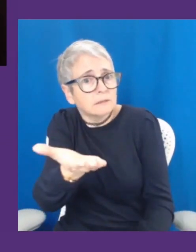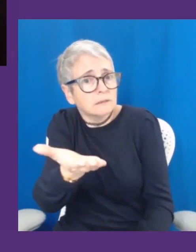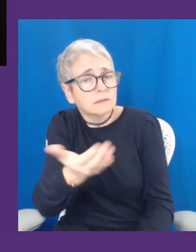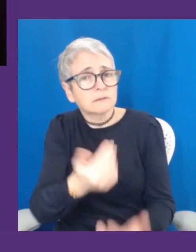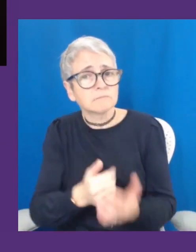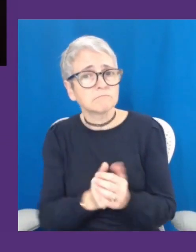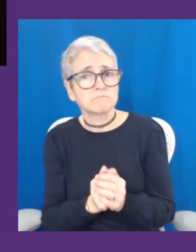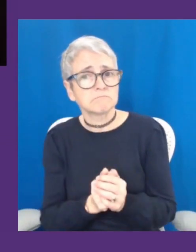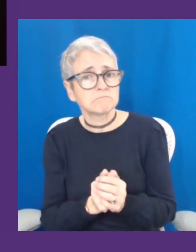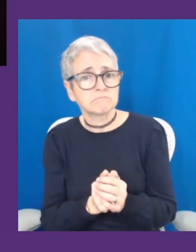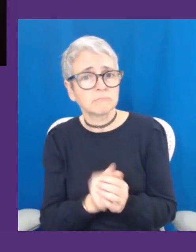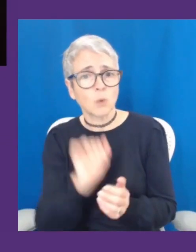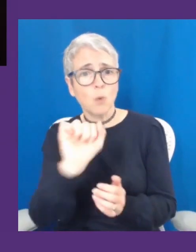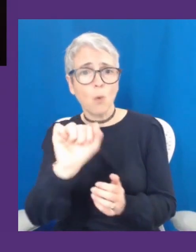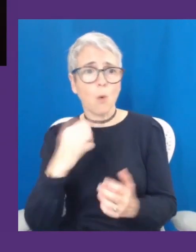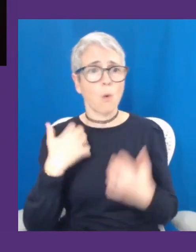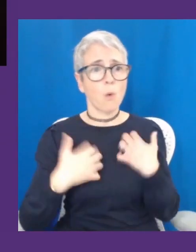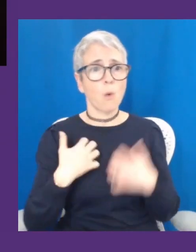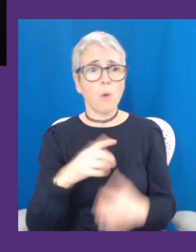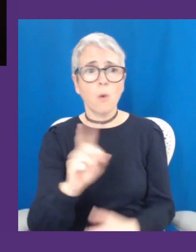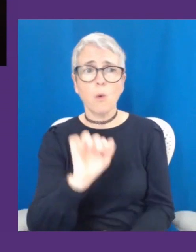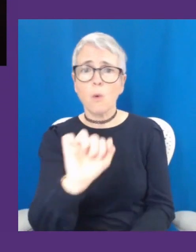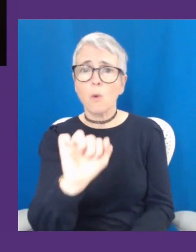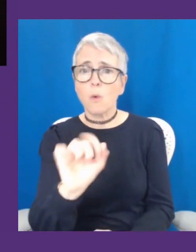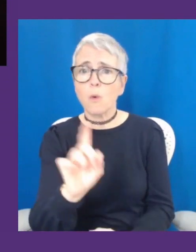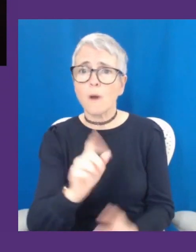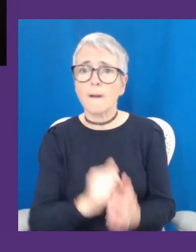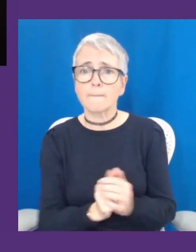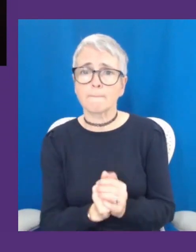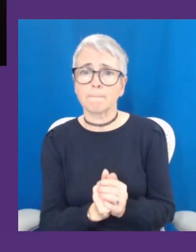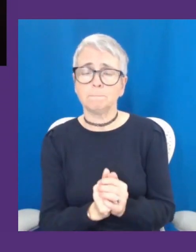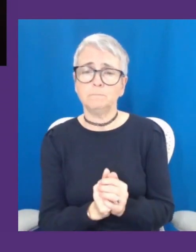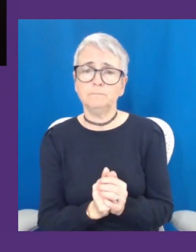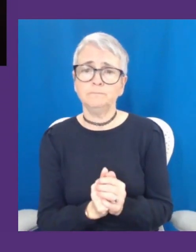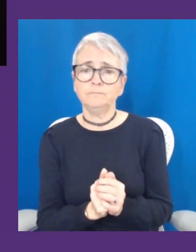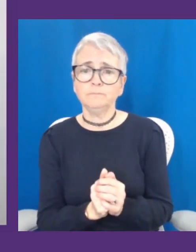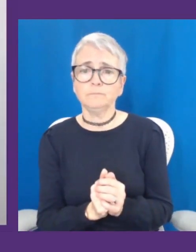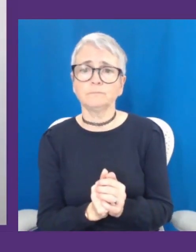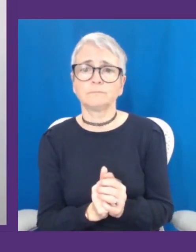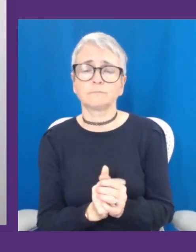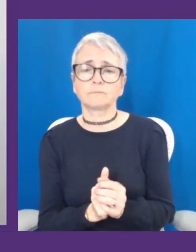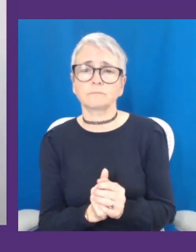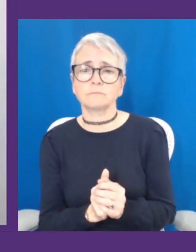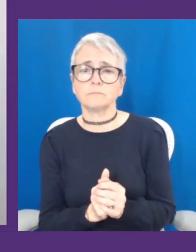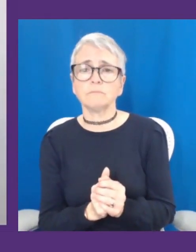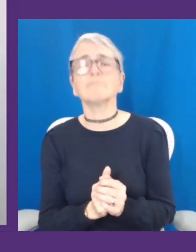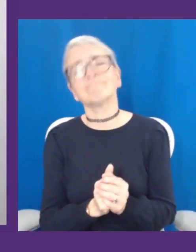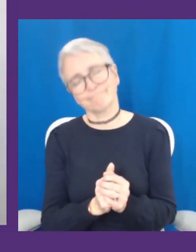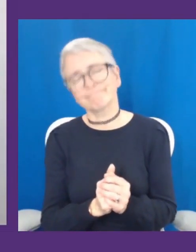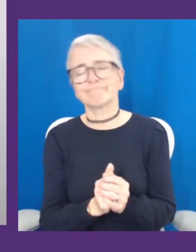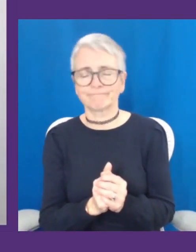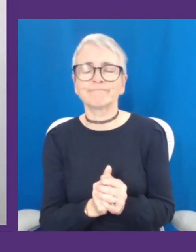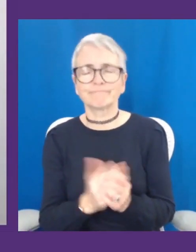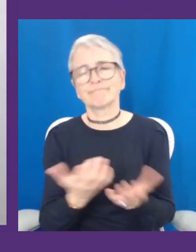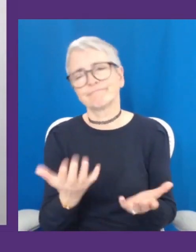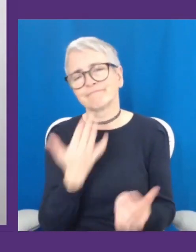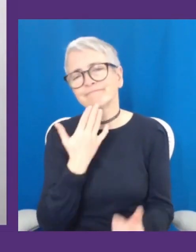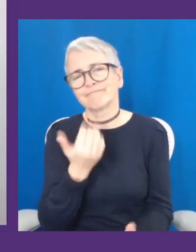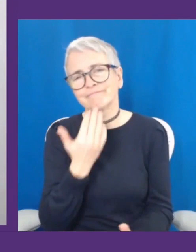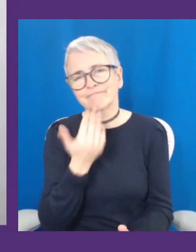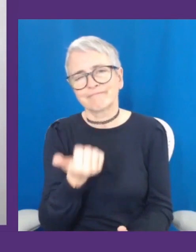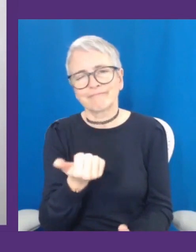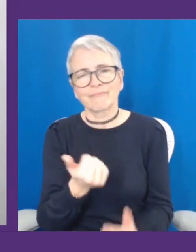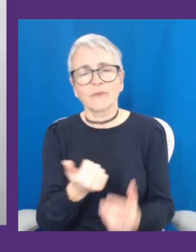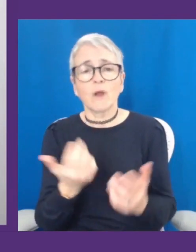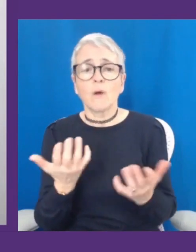What's your drive for accessibility? What's your thoughts on that? Yeah, Adi, thank you very much. Well, first of all, we've